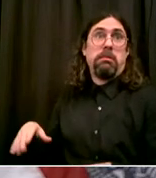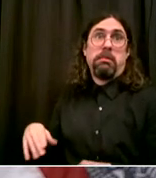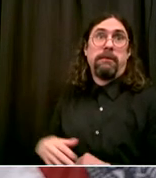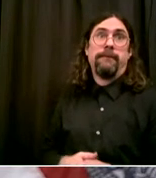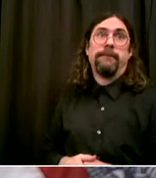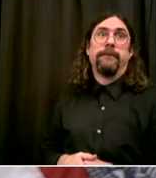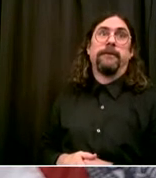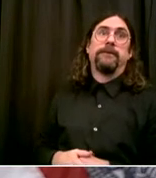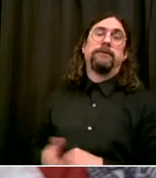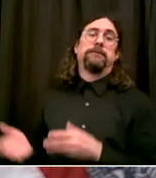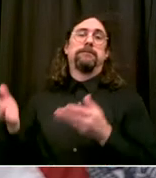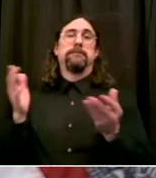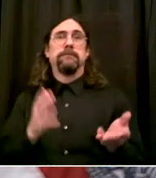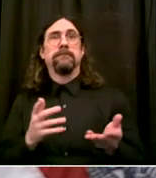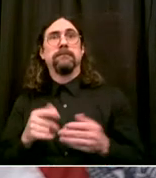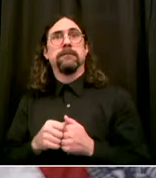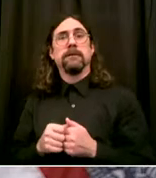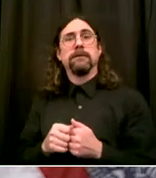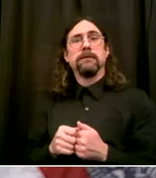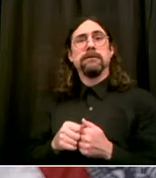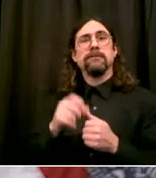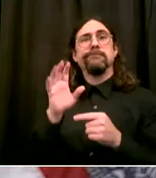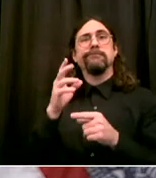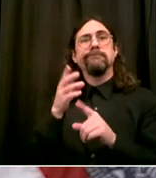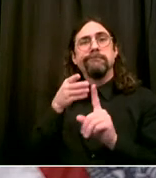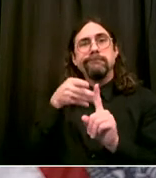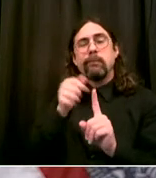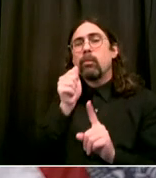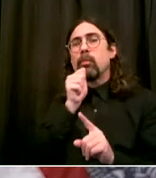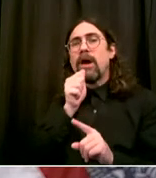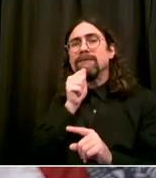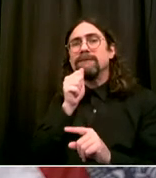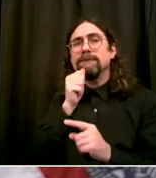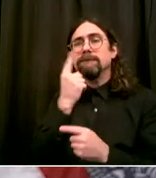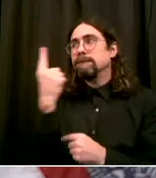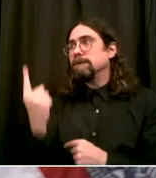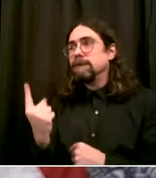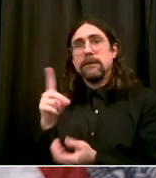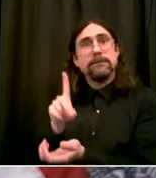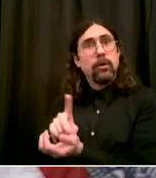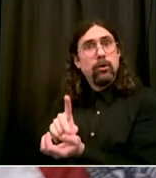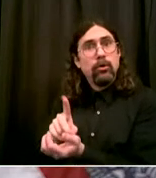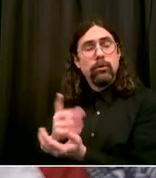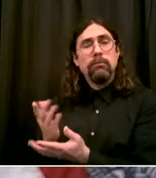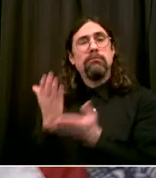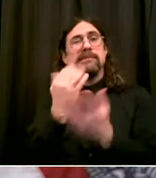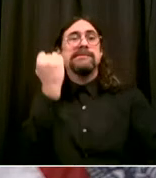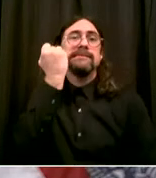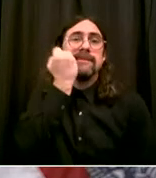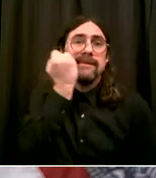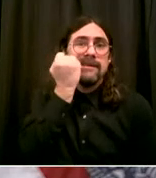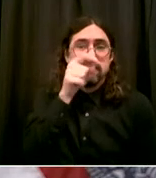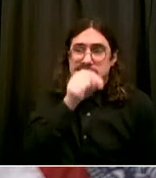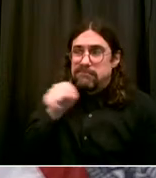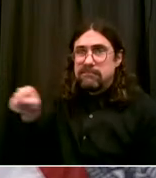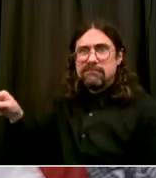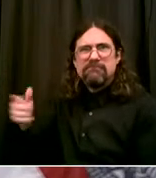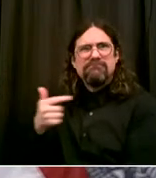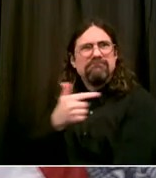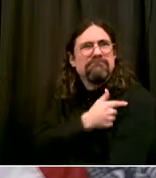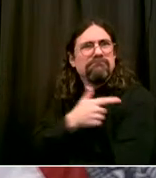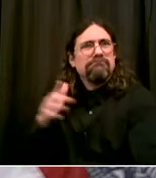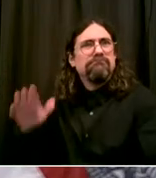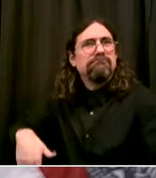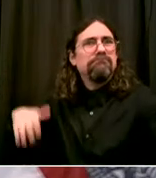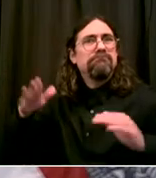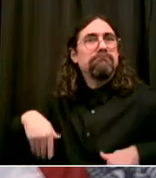in New Jersey or Connecticut getting the vaccine, and they're still waiting here, not just to get it, but even to get an update on when they can get it. Absolutely.